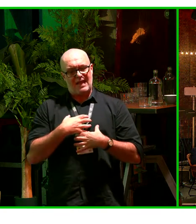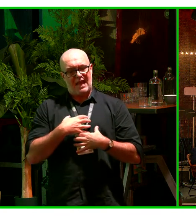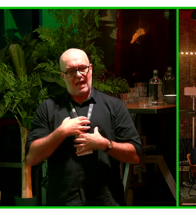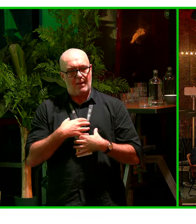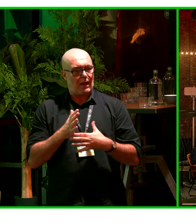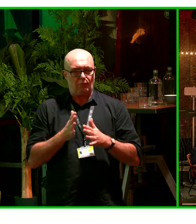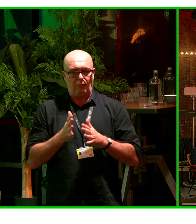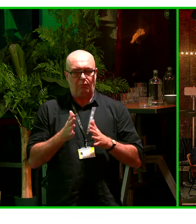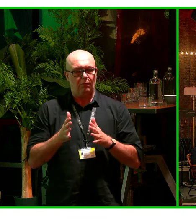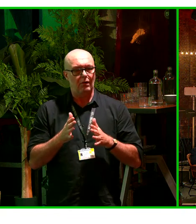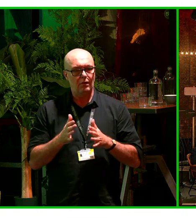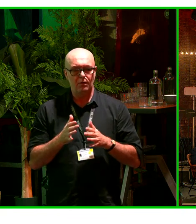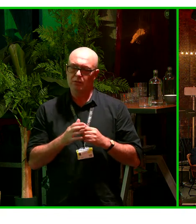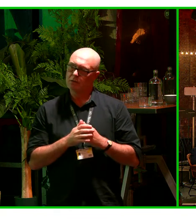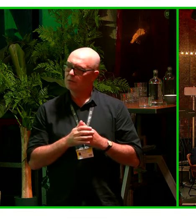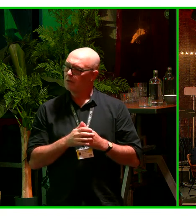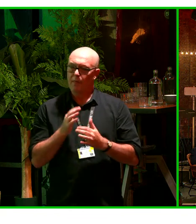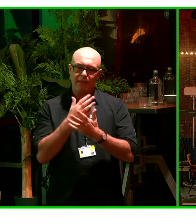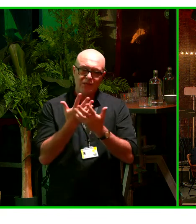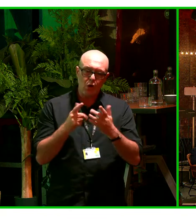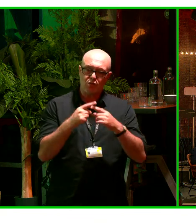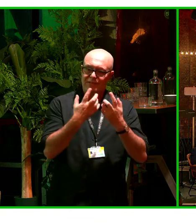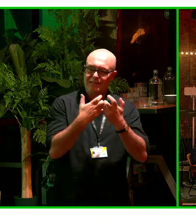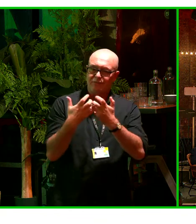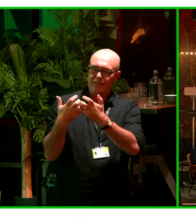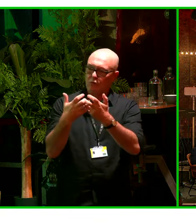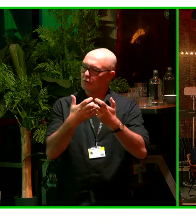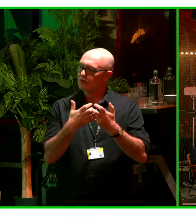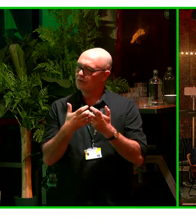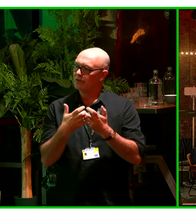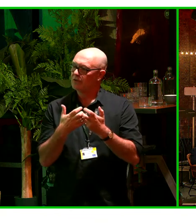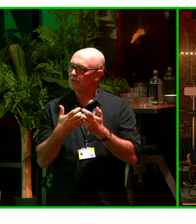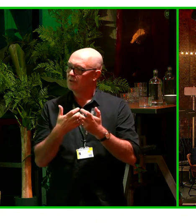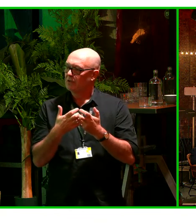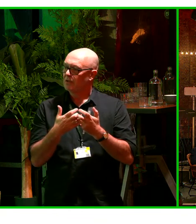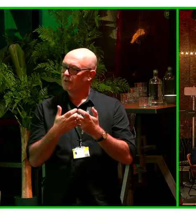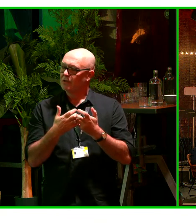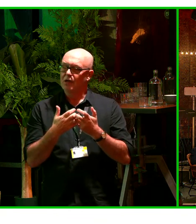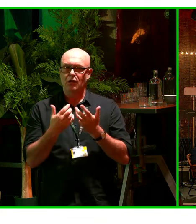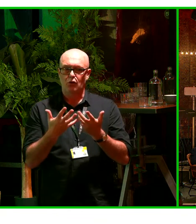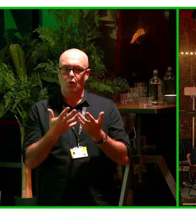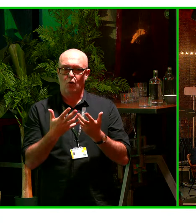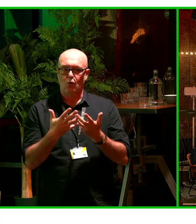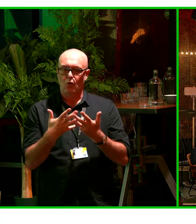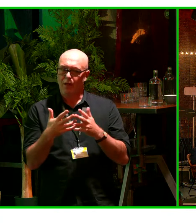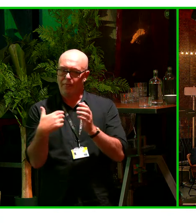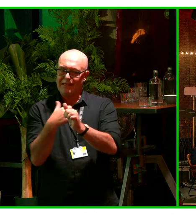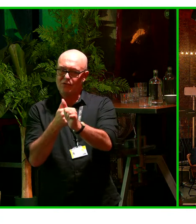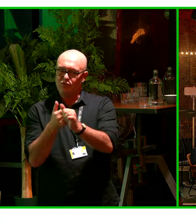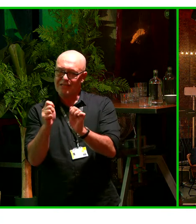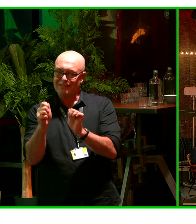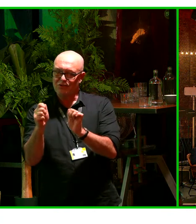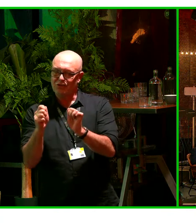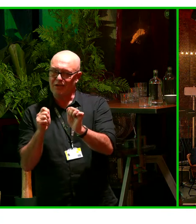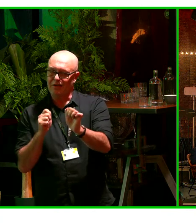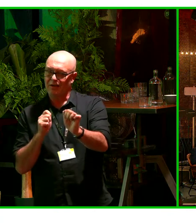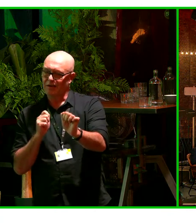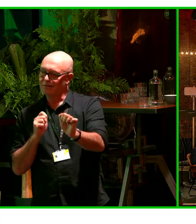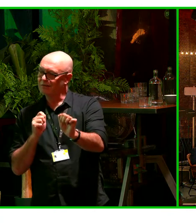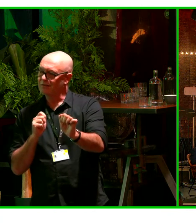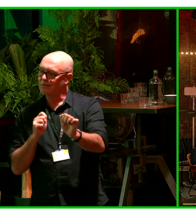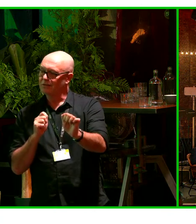there, concreting being one of probably thousands. And it's that reluctance for the industry to change because they've done something different for the